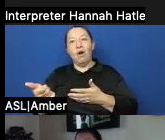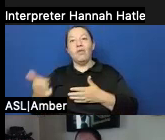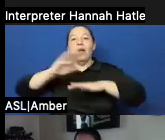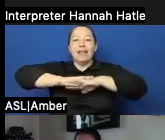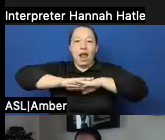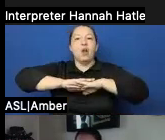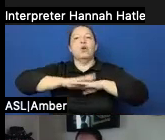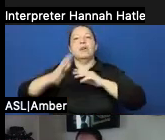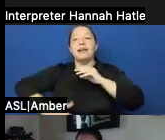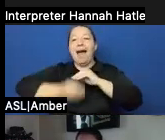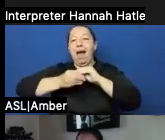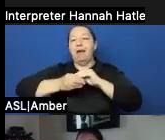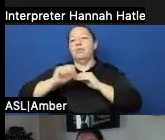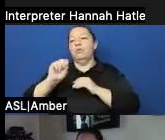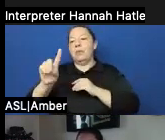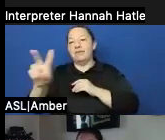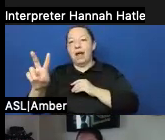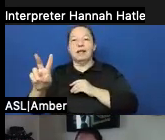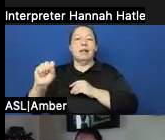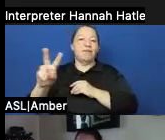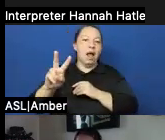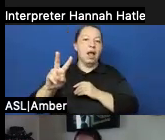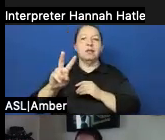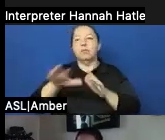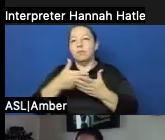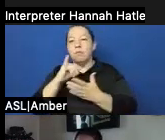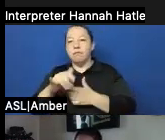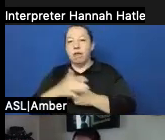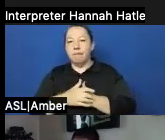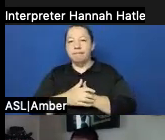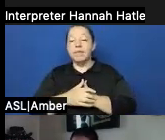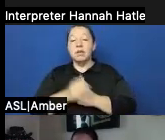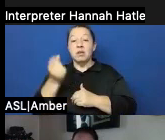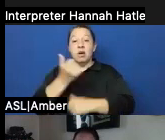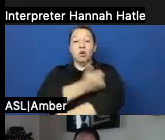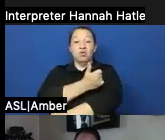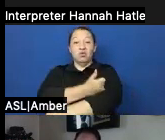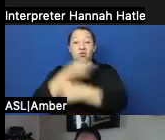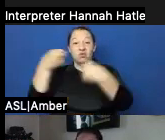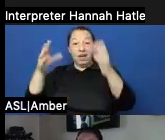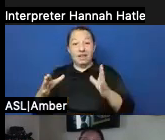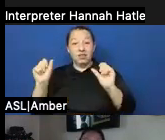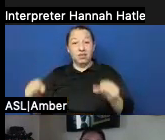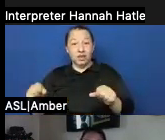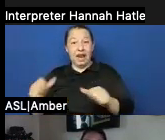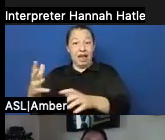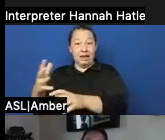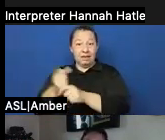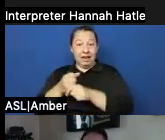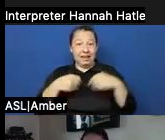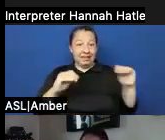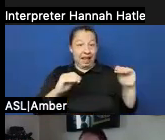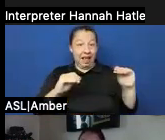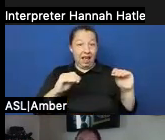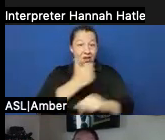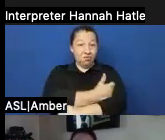violence, sexual violence, all the things. A drug dealer can obtain and sell drugs, but it's finite. They run out